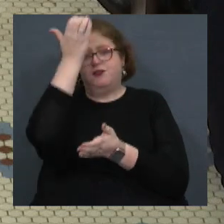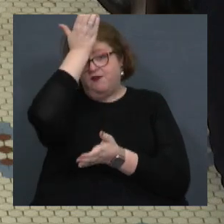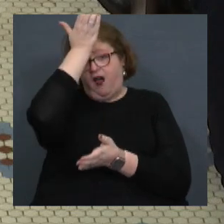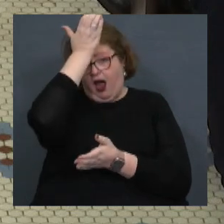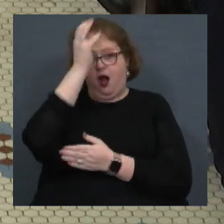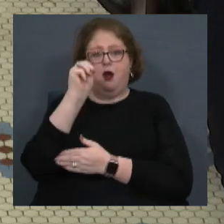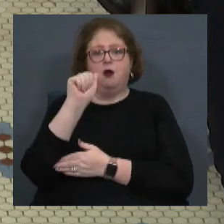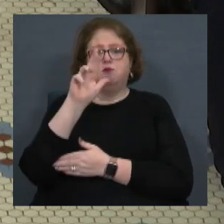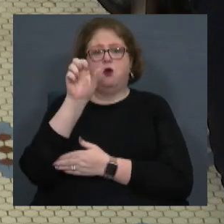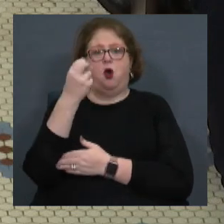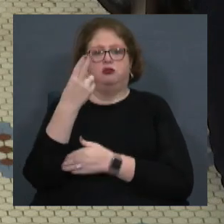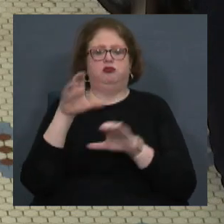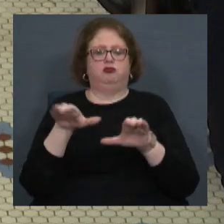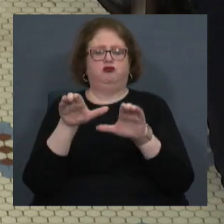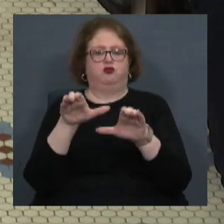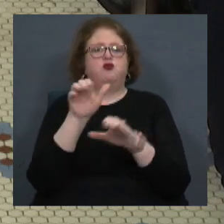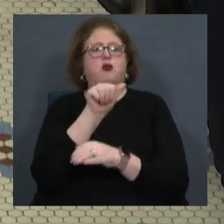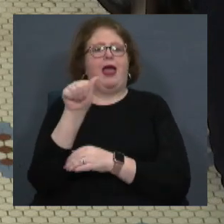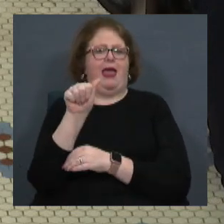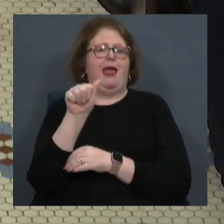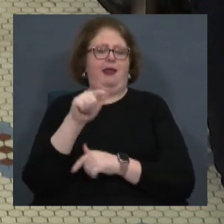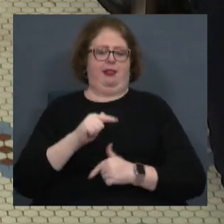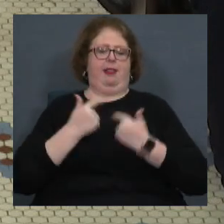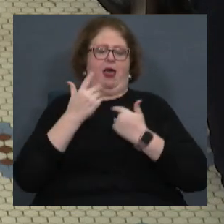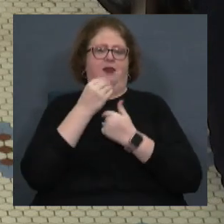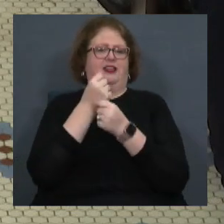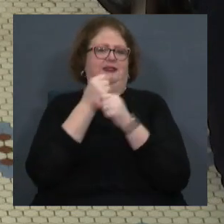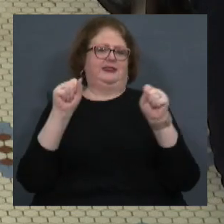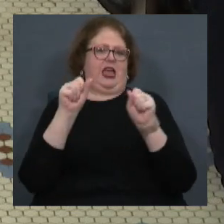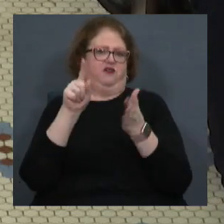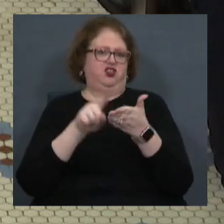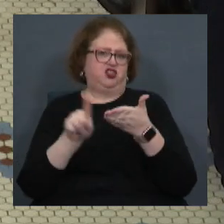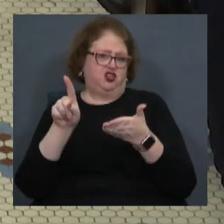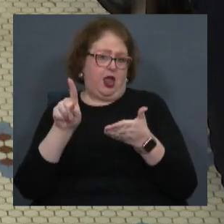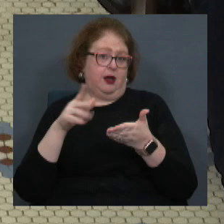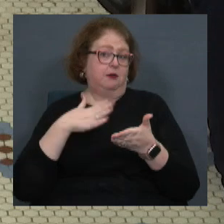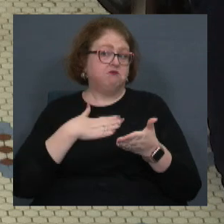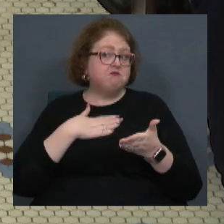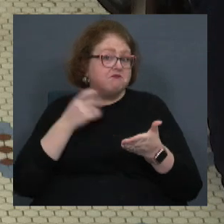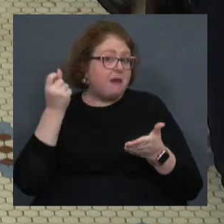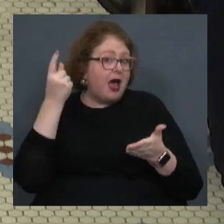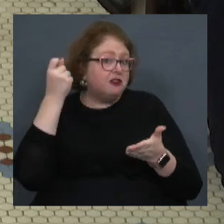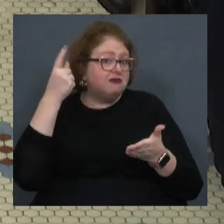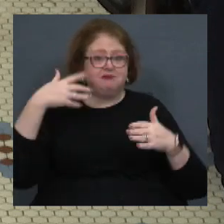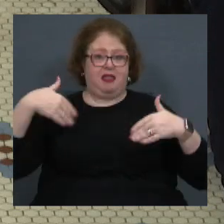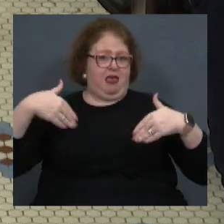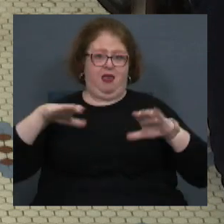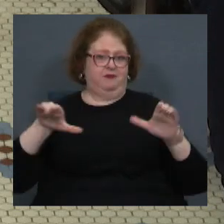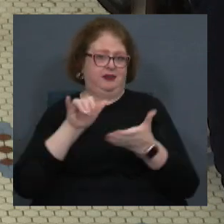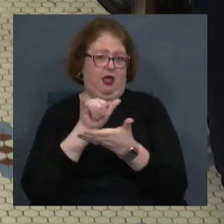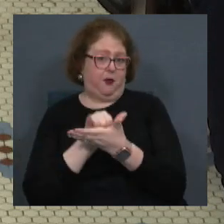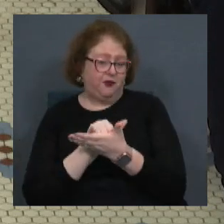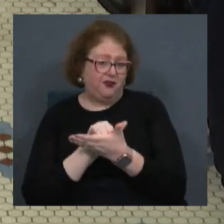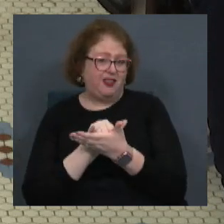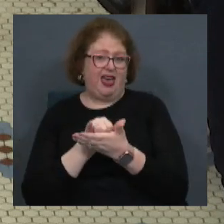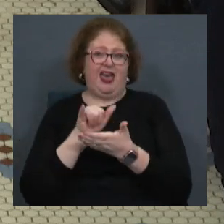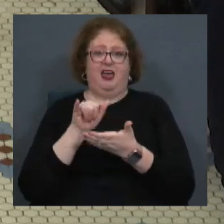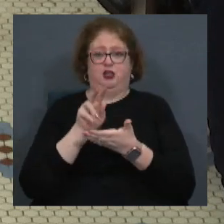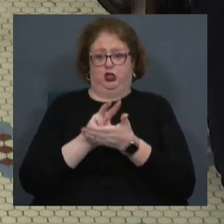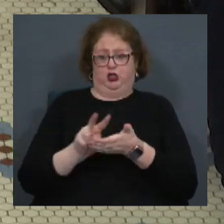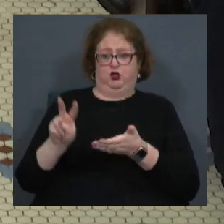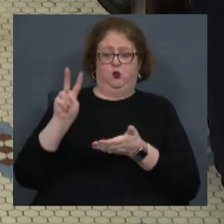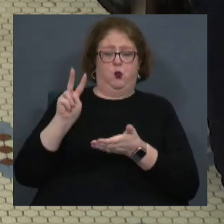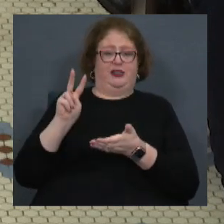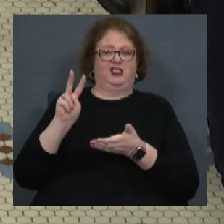and safety check. Is my knowledge that has not been completed. 2 weeks ago at the